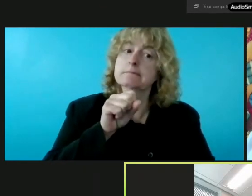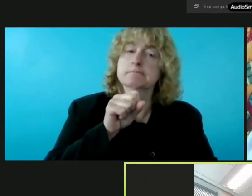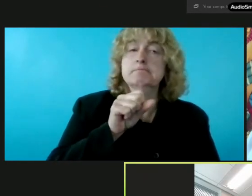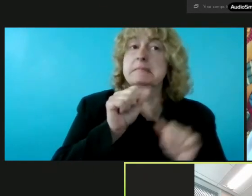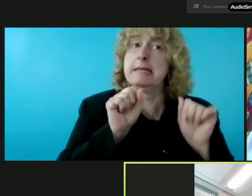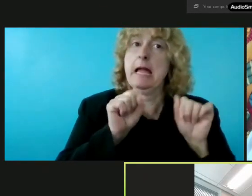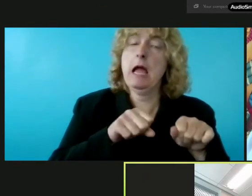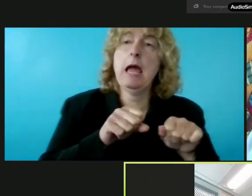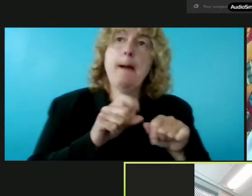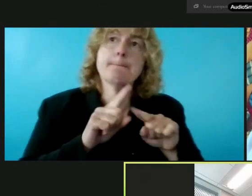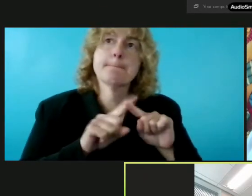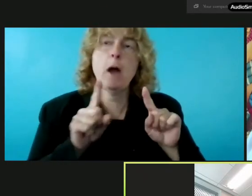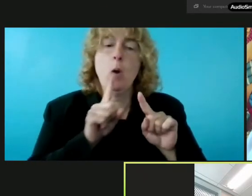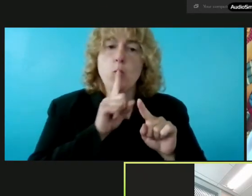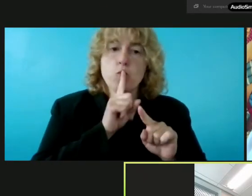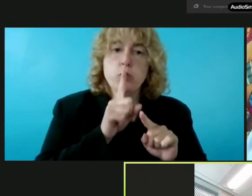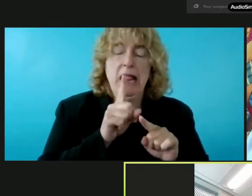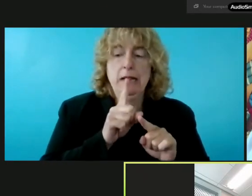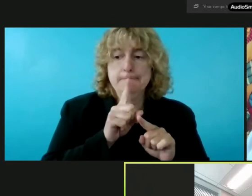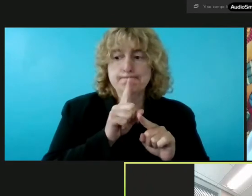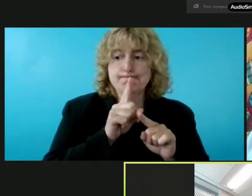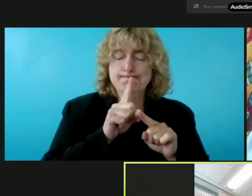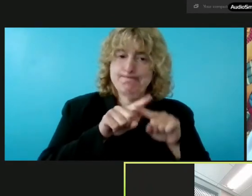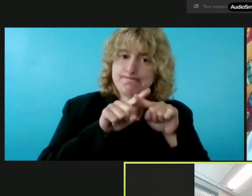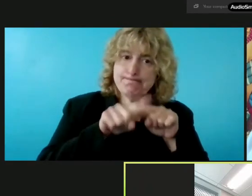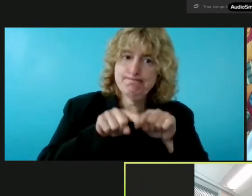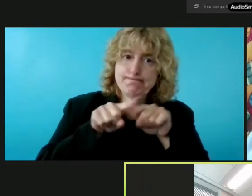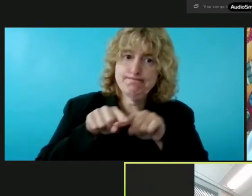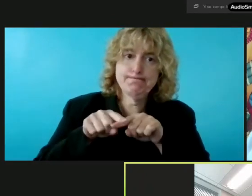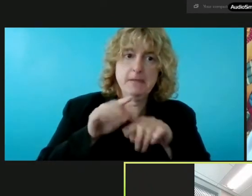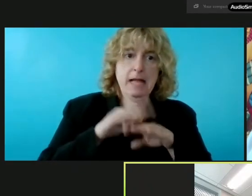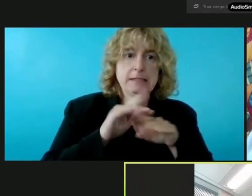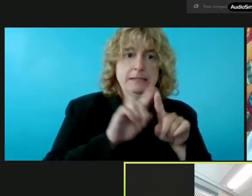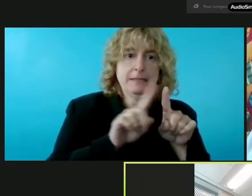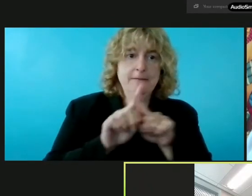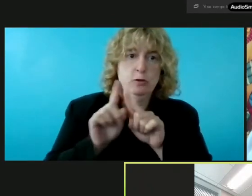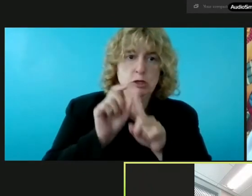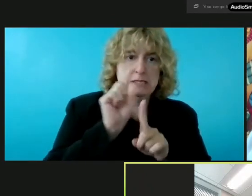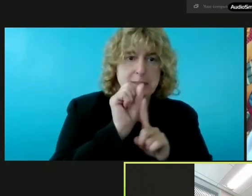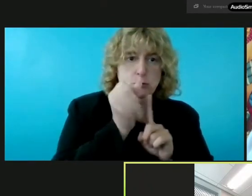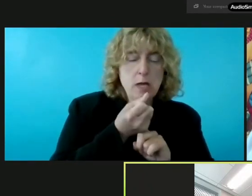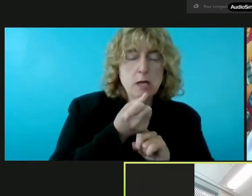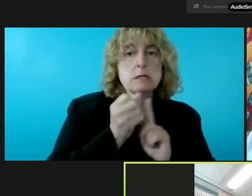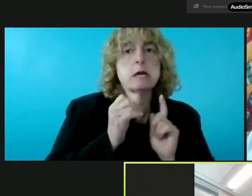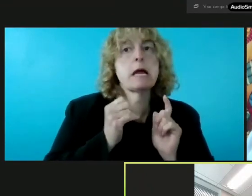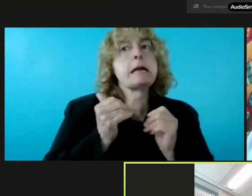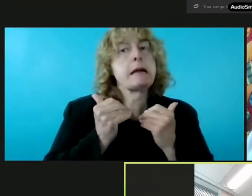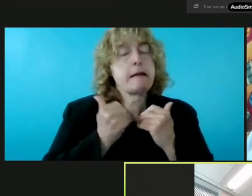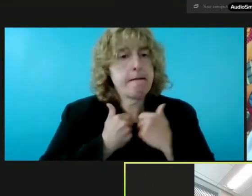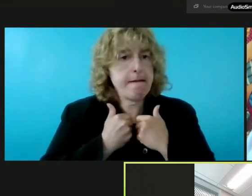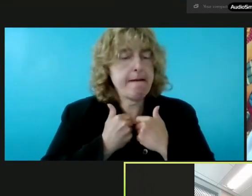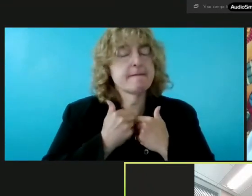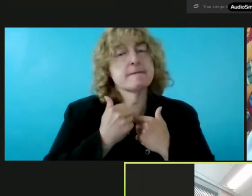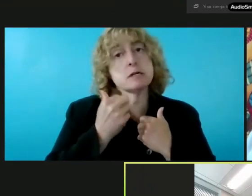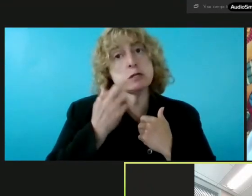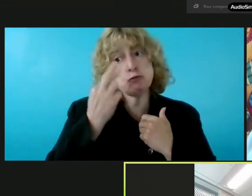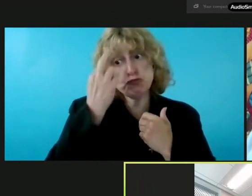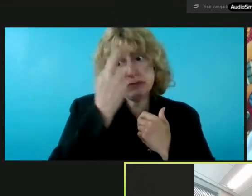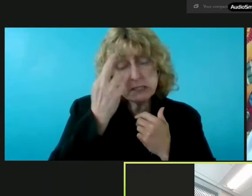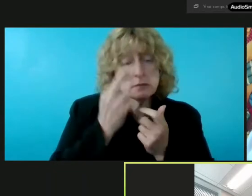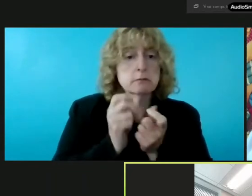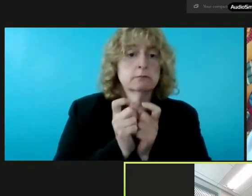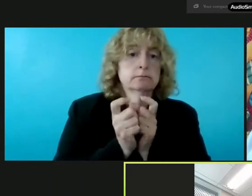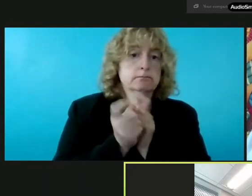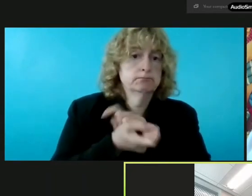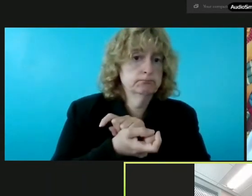it kind of depends on a different situations. There's reasonable accommodations, and if you're someone